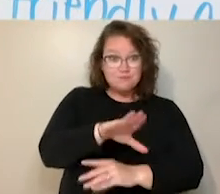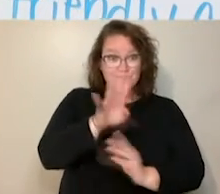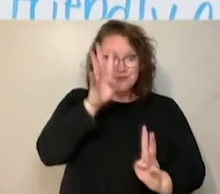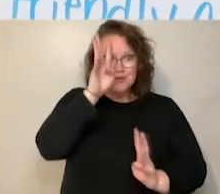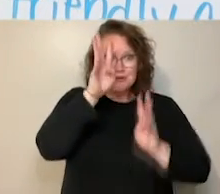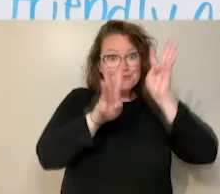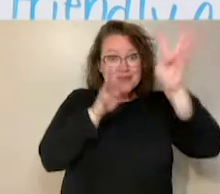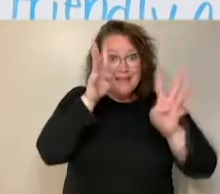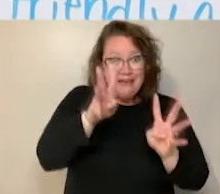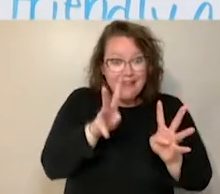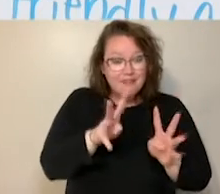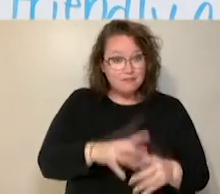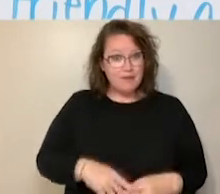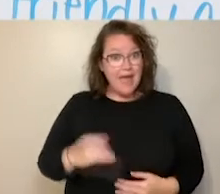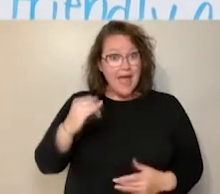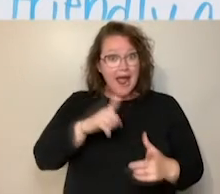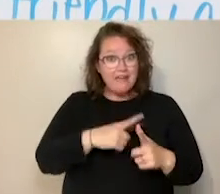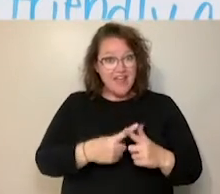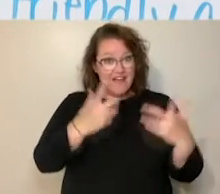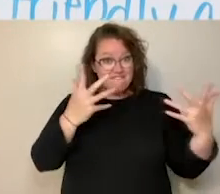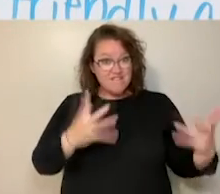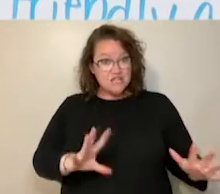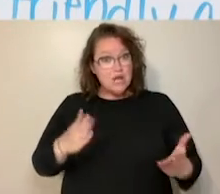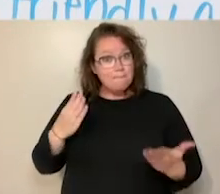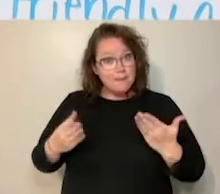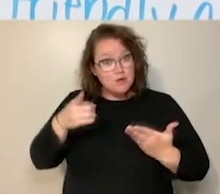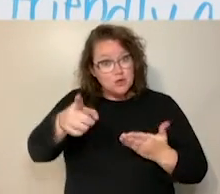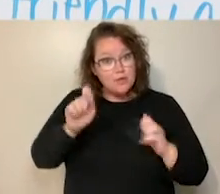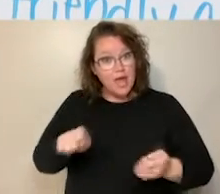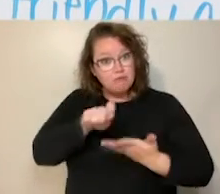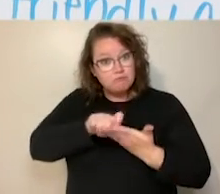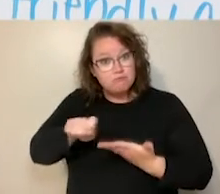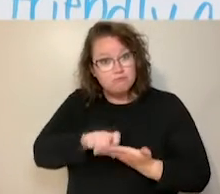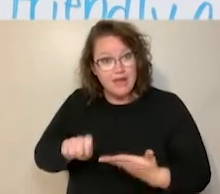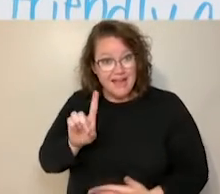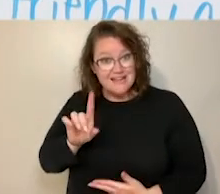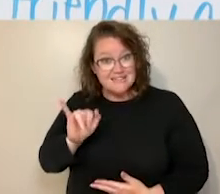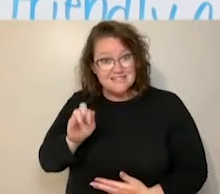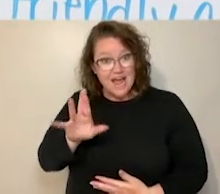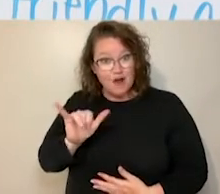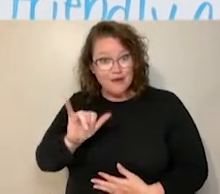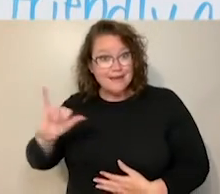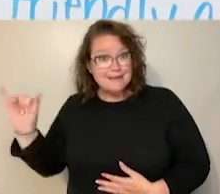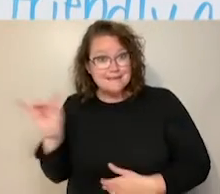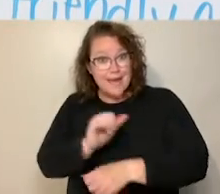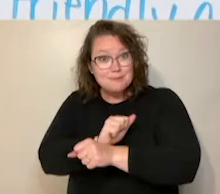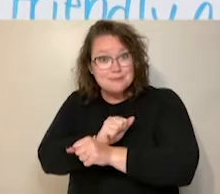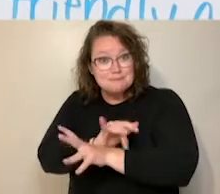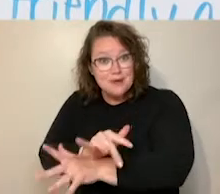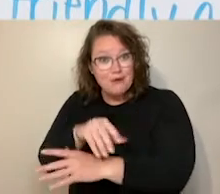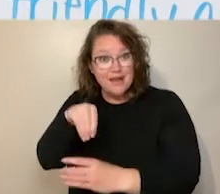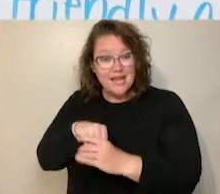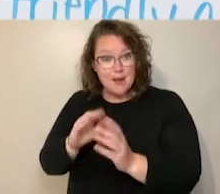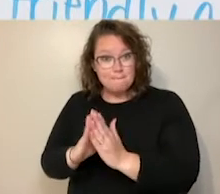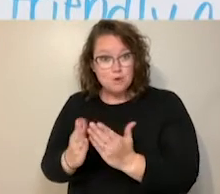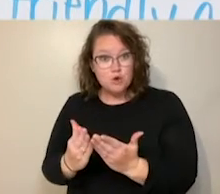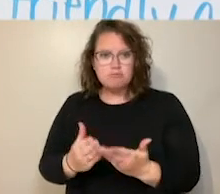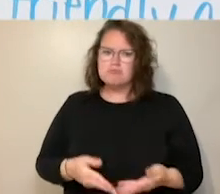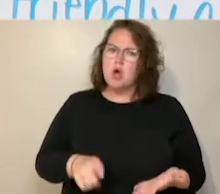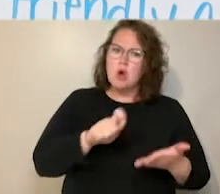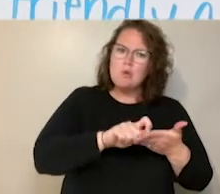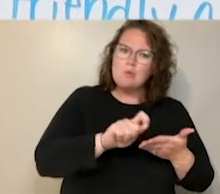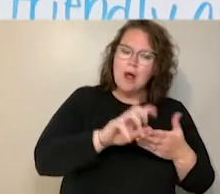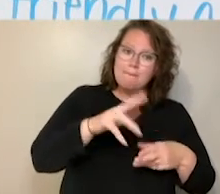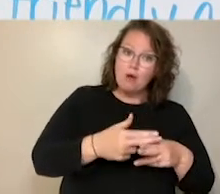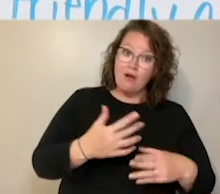give a try having a diary just like our friend Spider did. You can write about your feelings, you can write about something that happened during the day, or